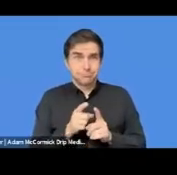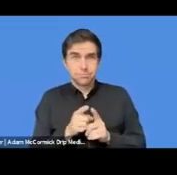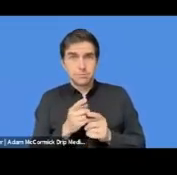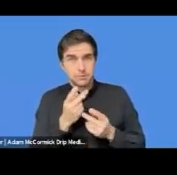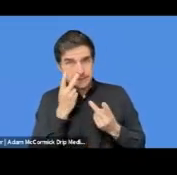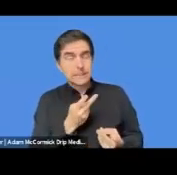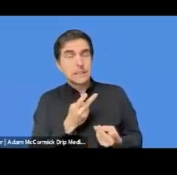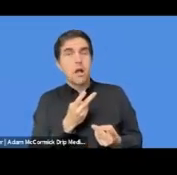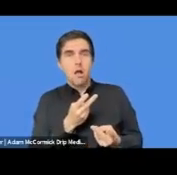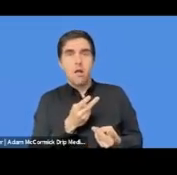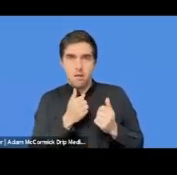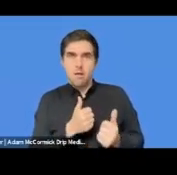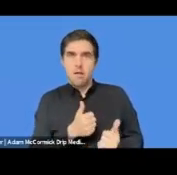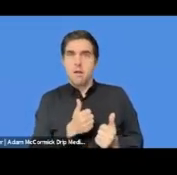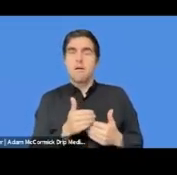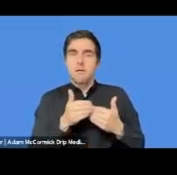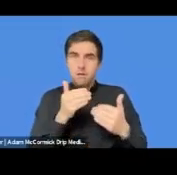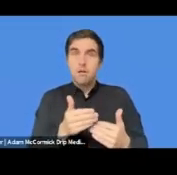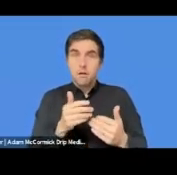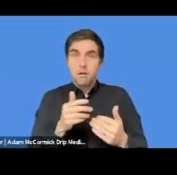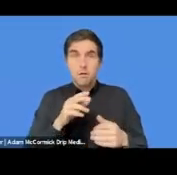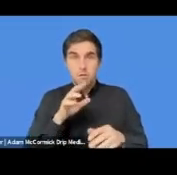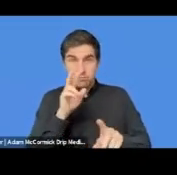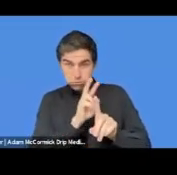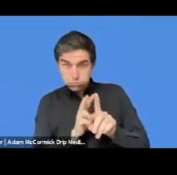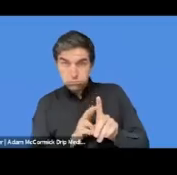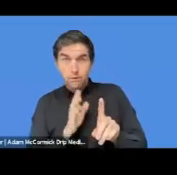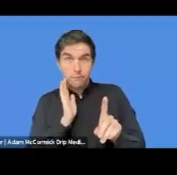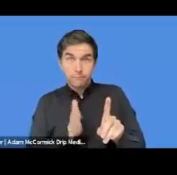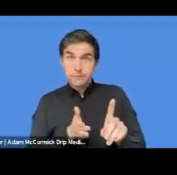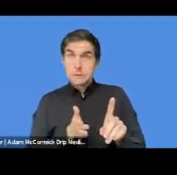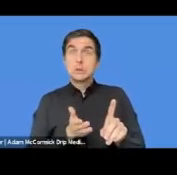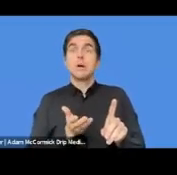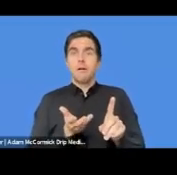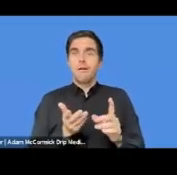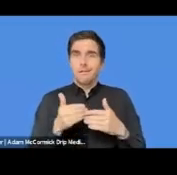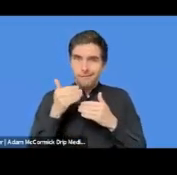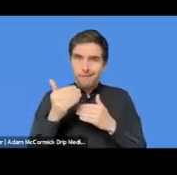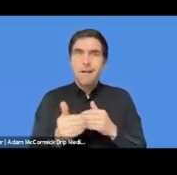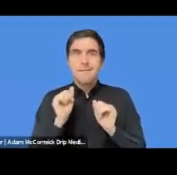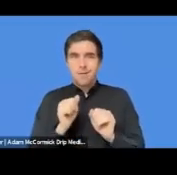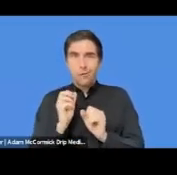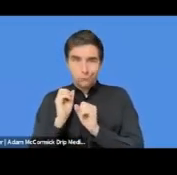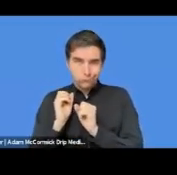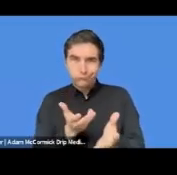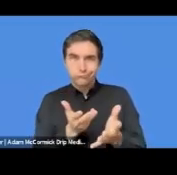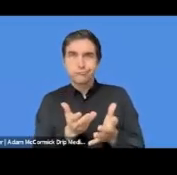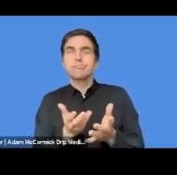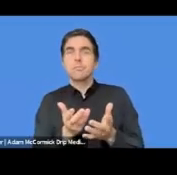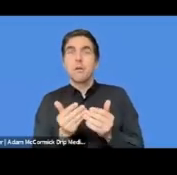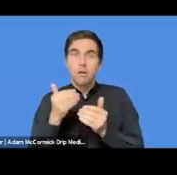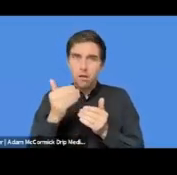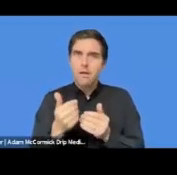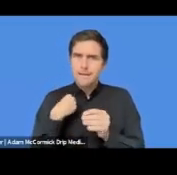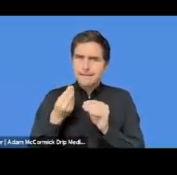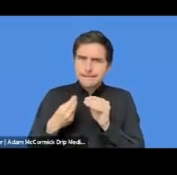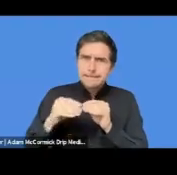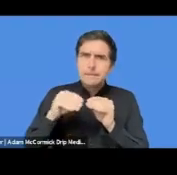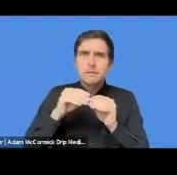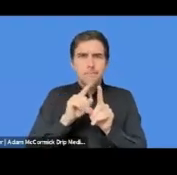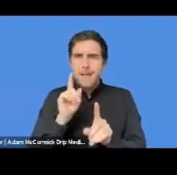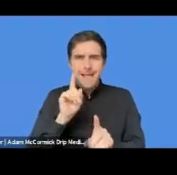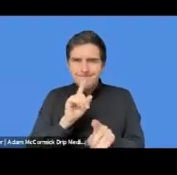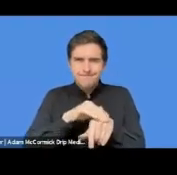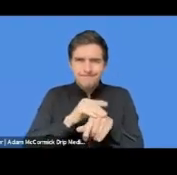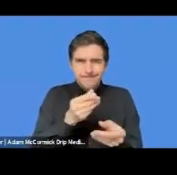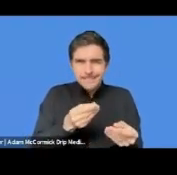the services are provided, or also enhancing on the issues of referral. And also capacity